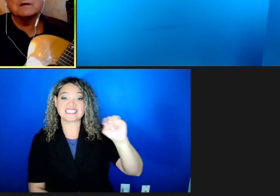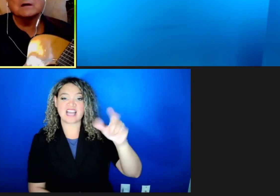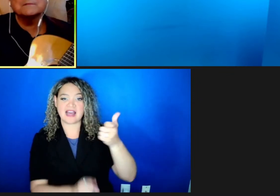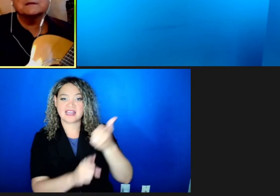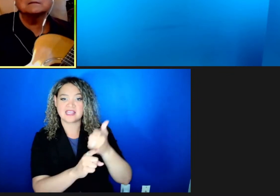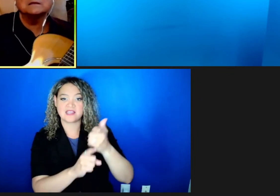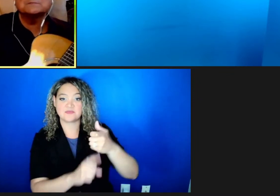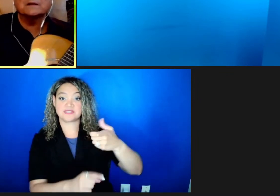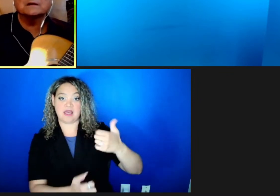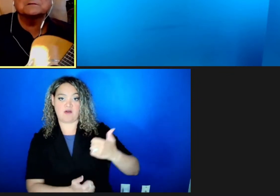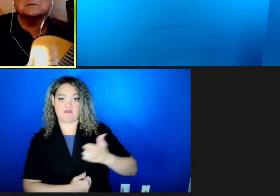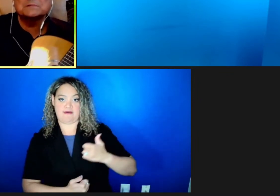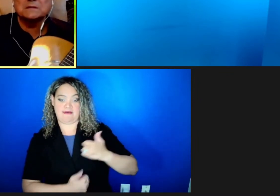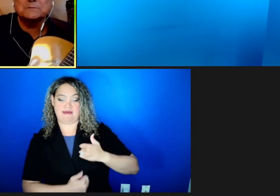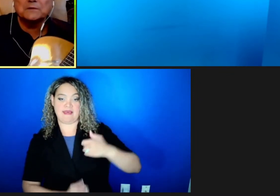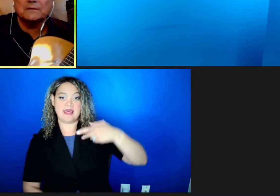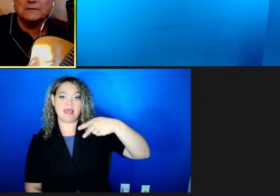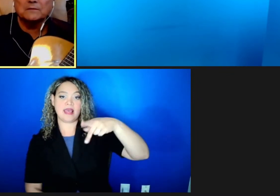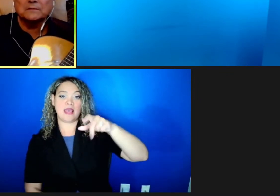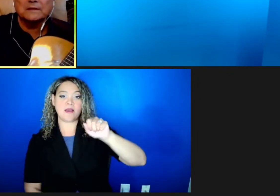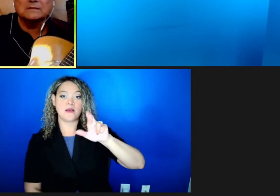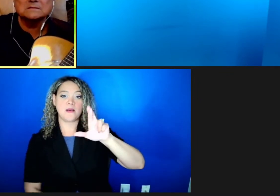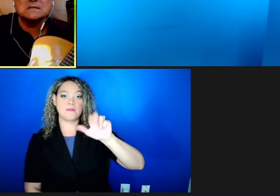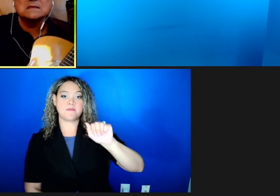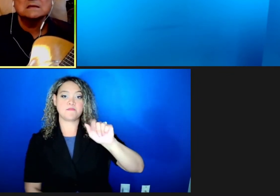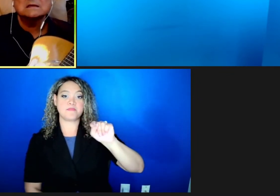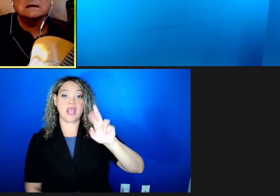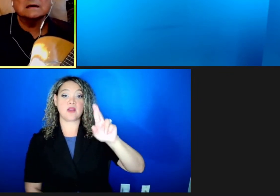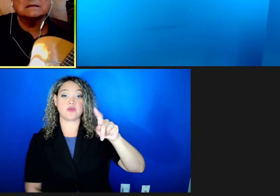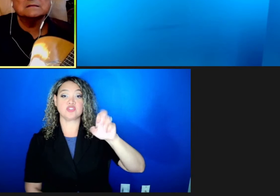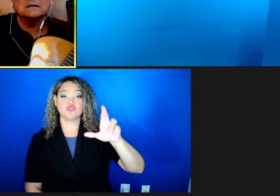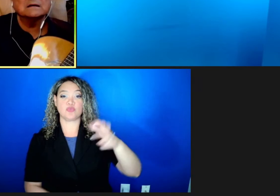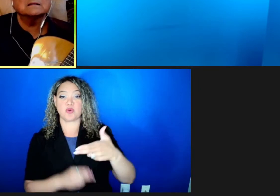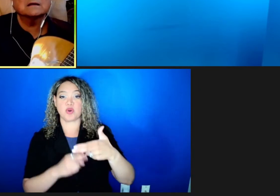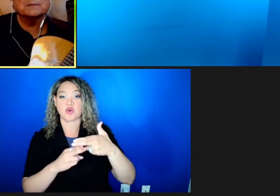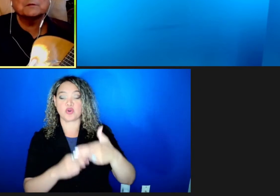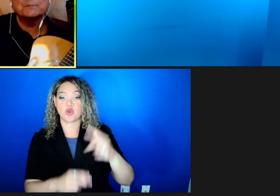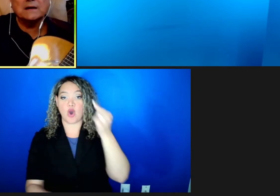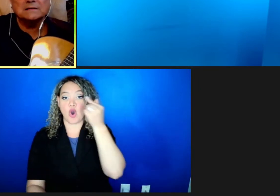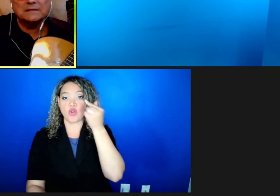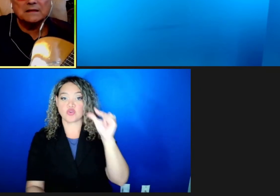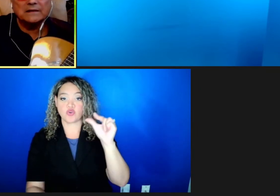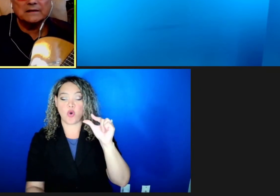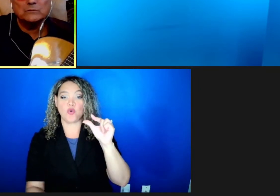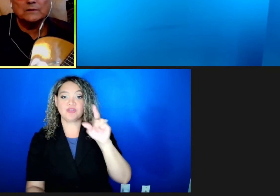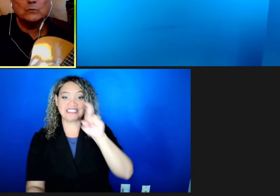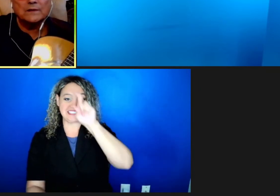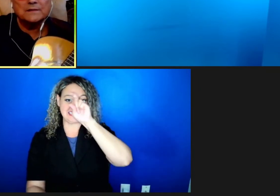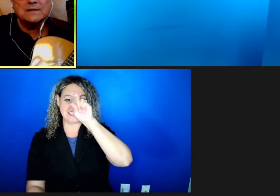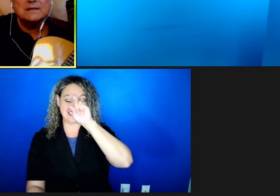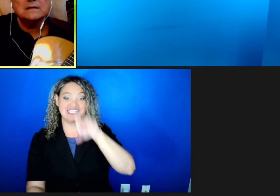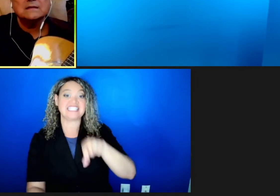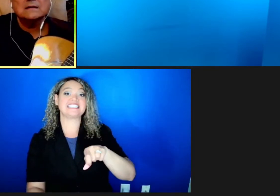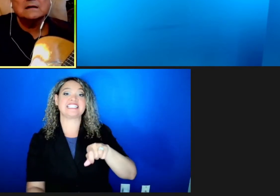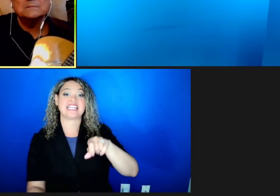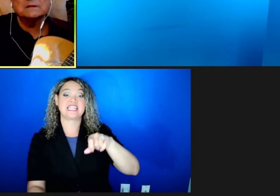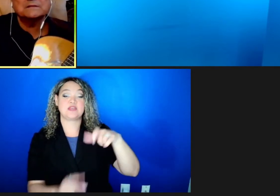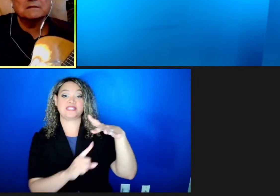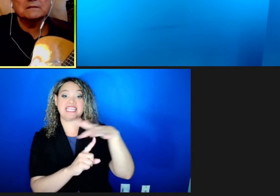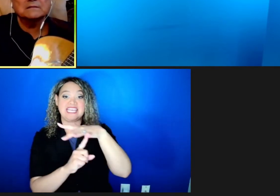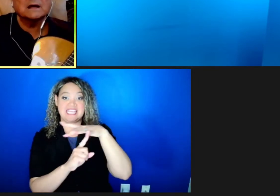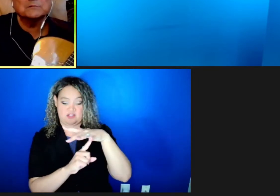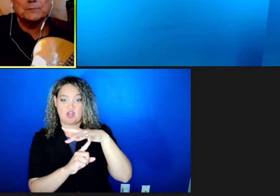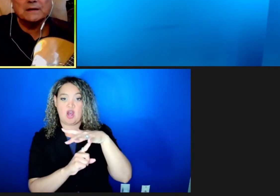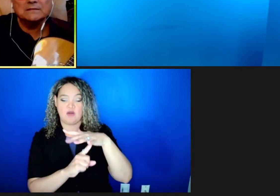of the Army elite paratroop team called the Golden Eagles, and a helicopter pilot, 911, a